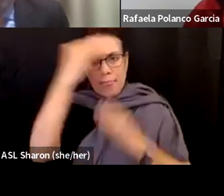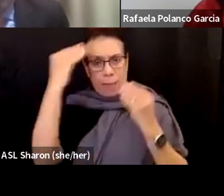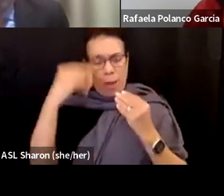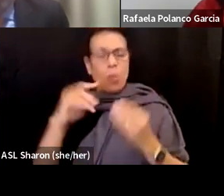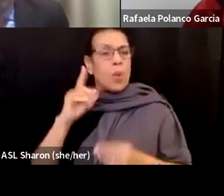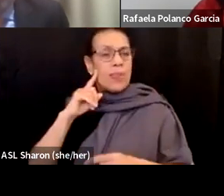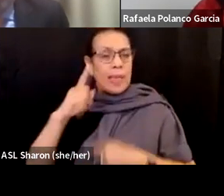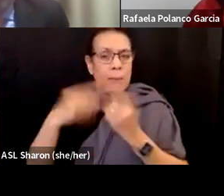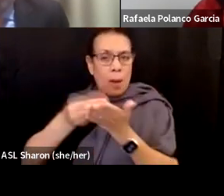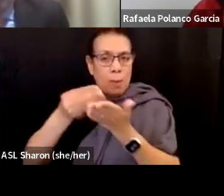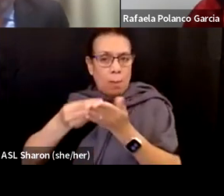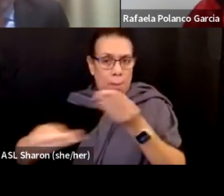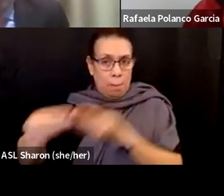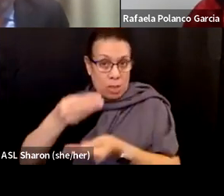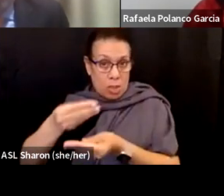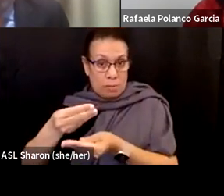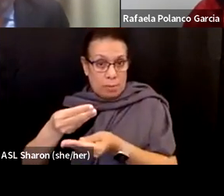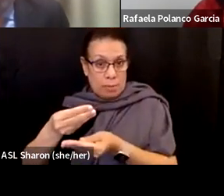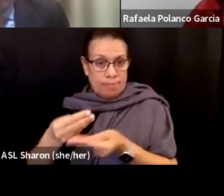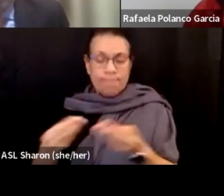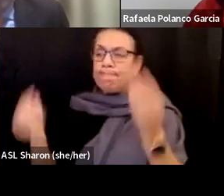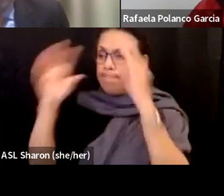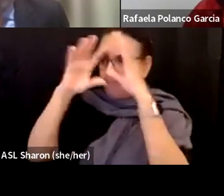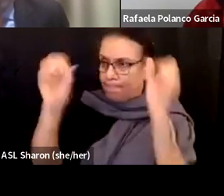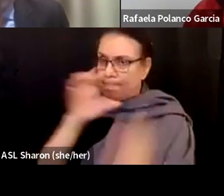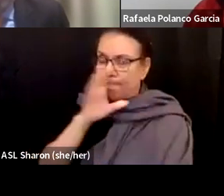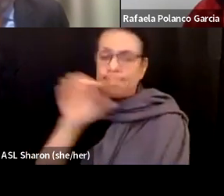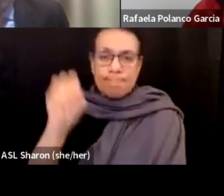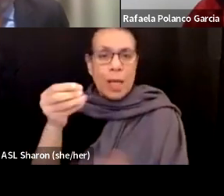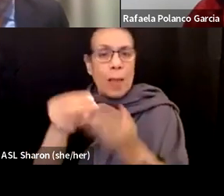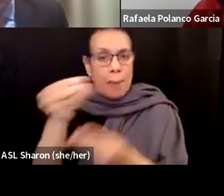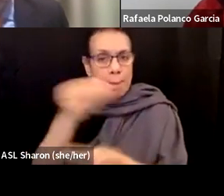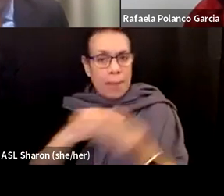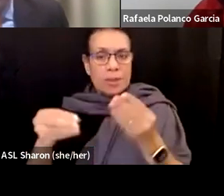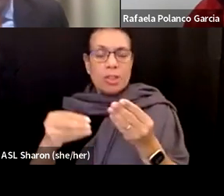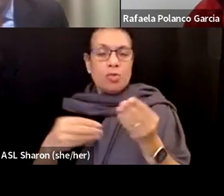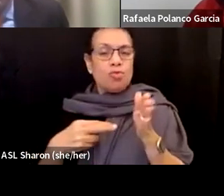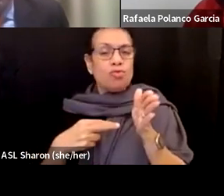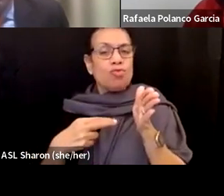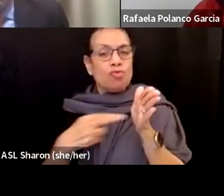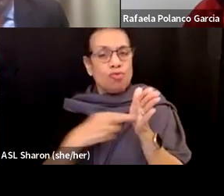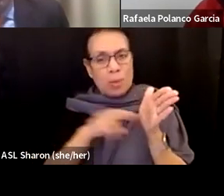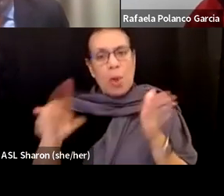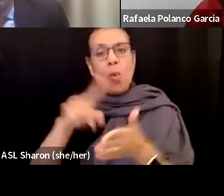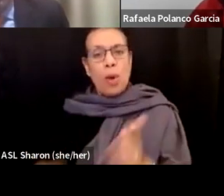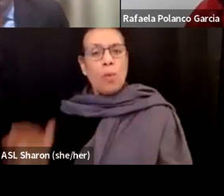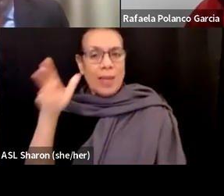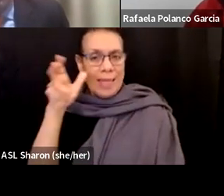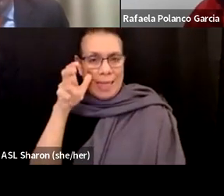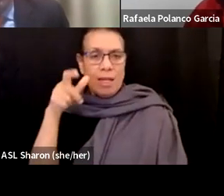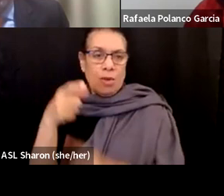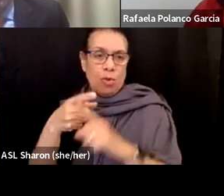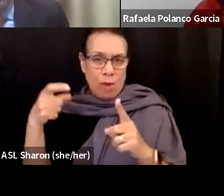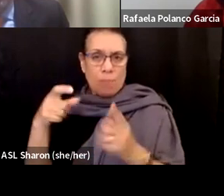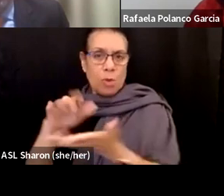season yeah so i think that you're going to see the budget is very reflective of what we're hearing on the ground